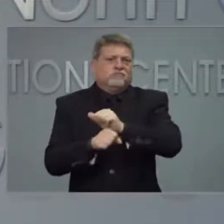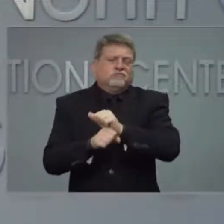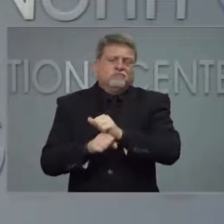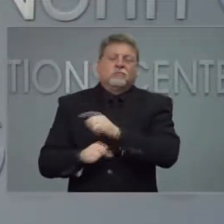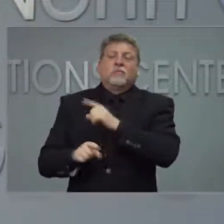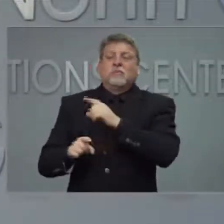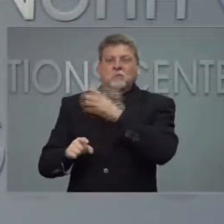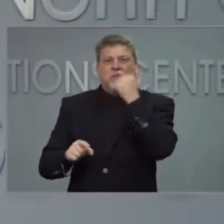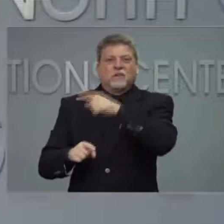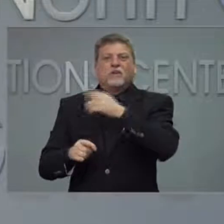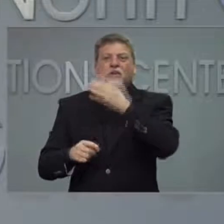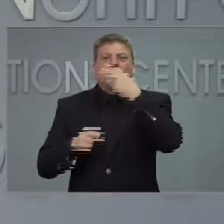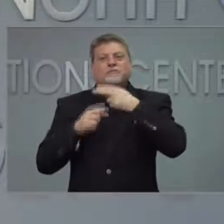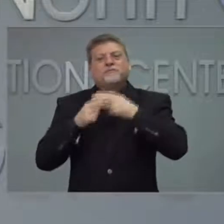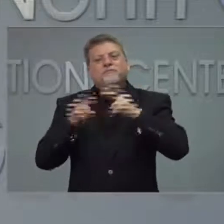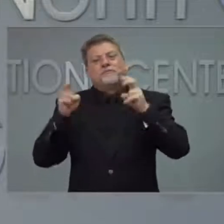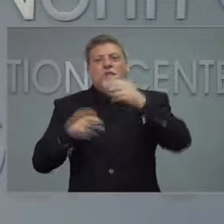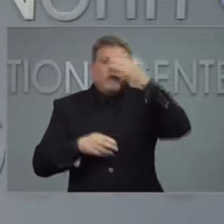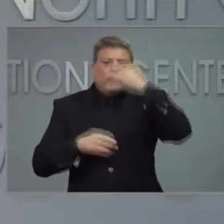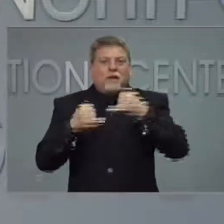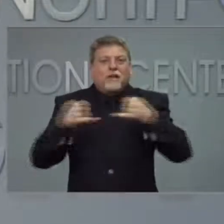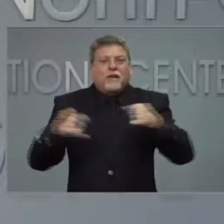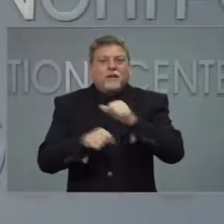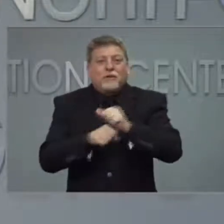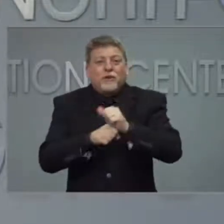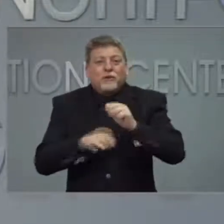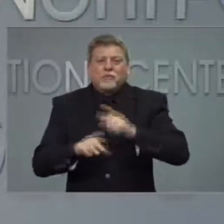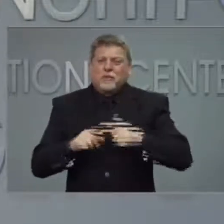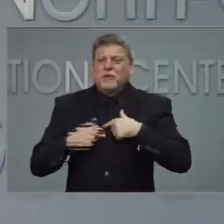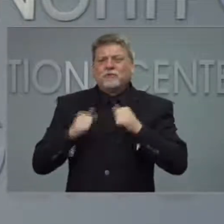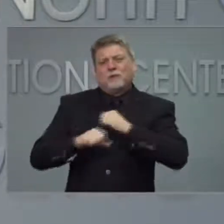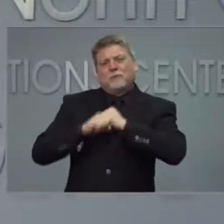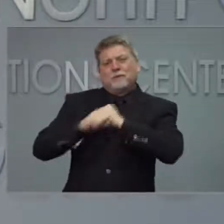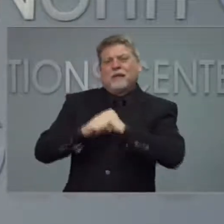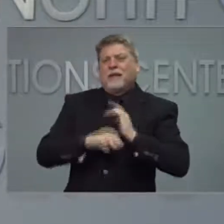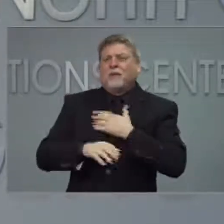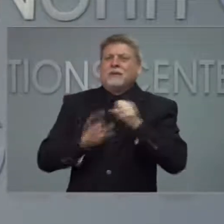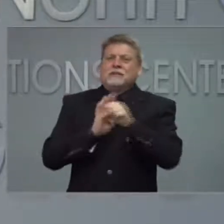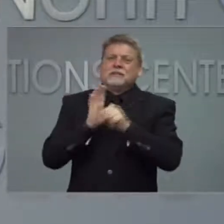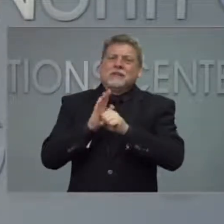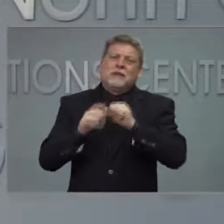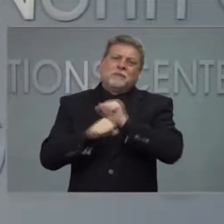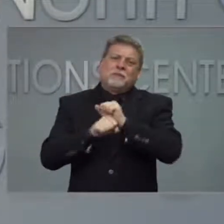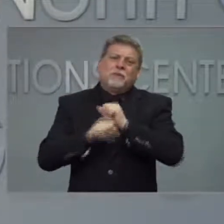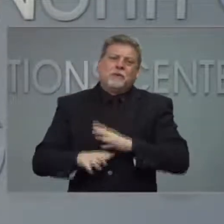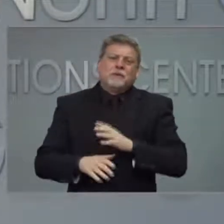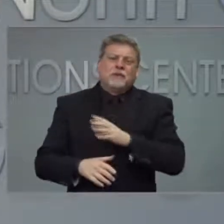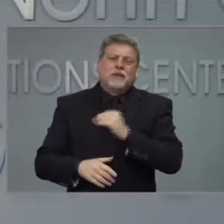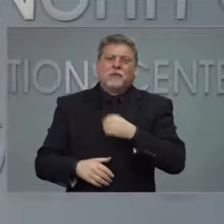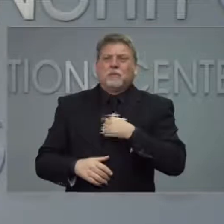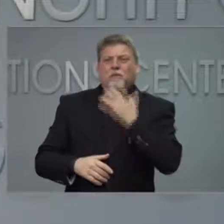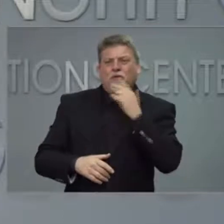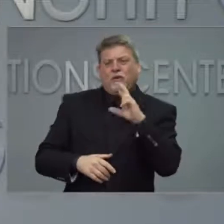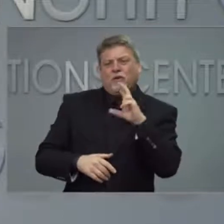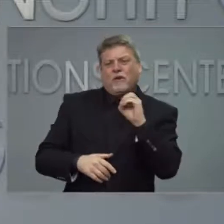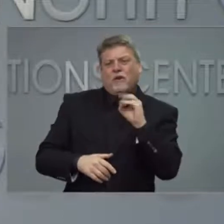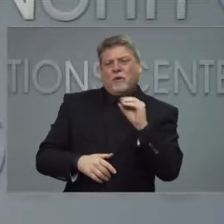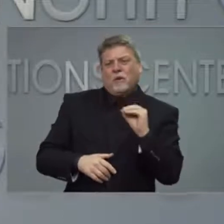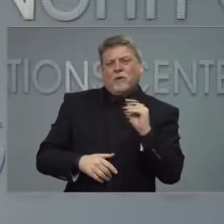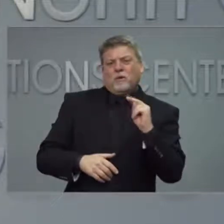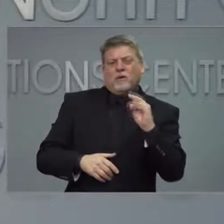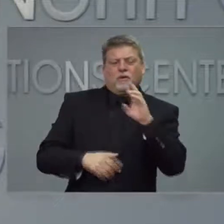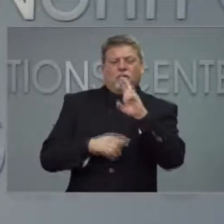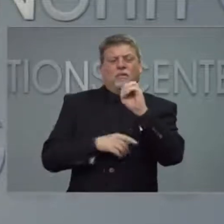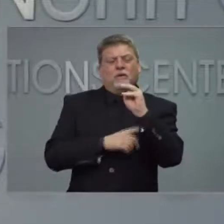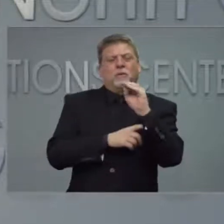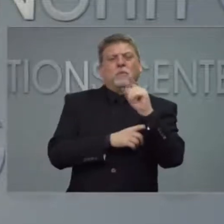we're encouraging as much as possible for us to protect our state employees as much as we can, and remote working is still